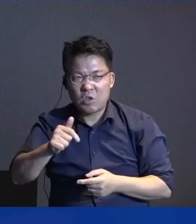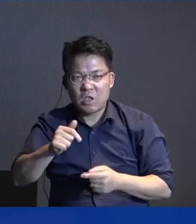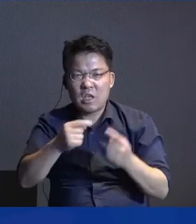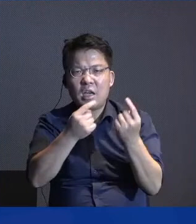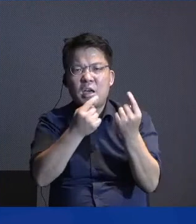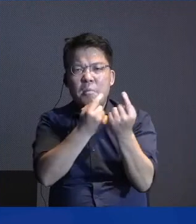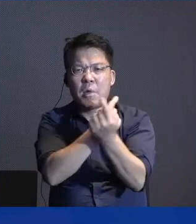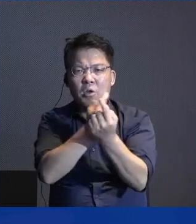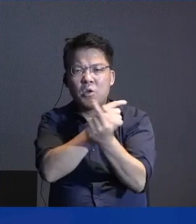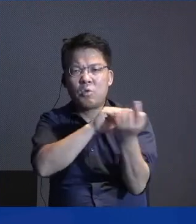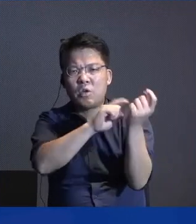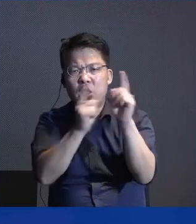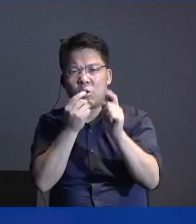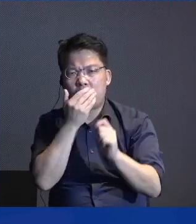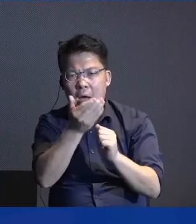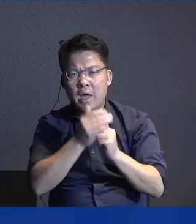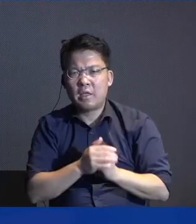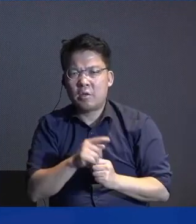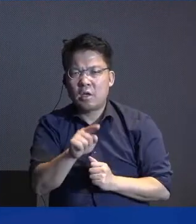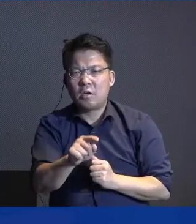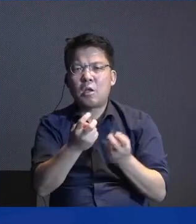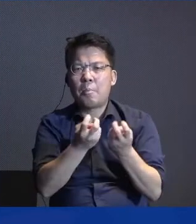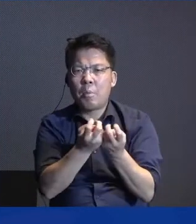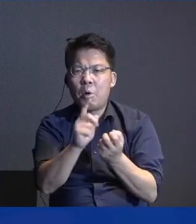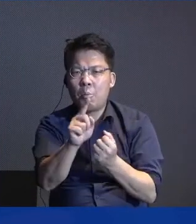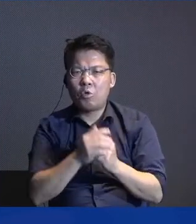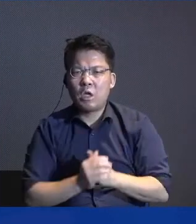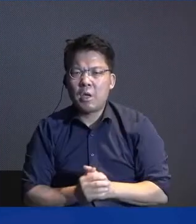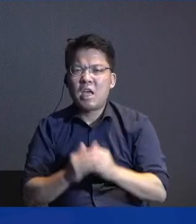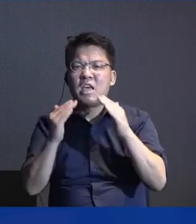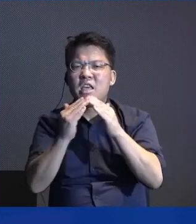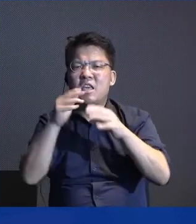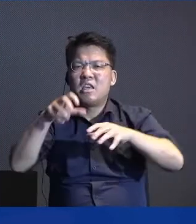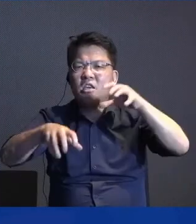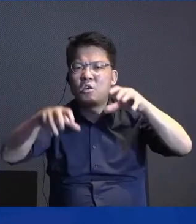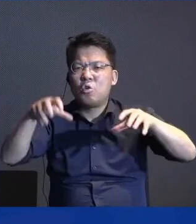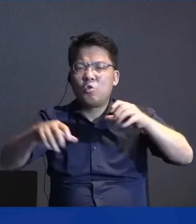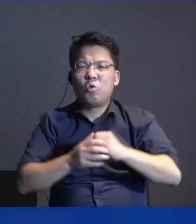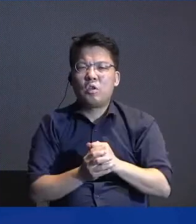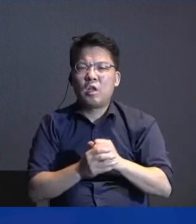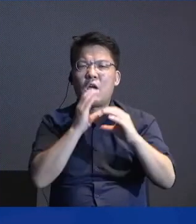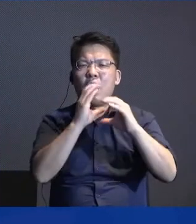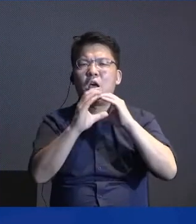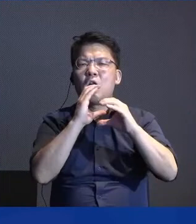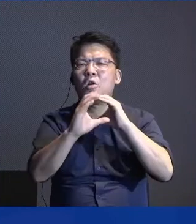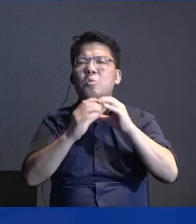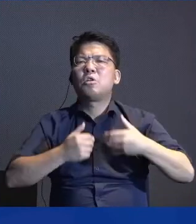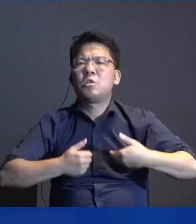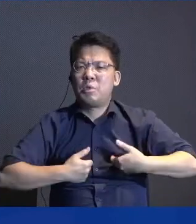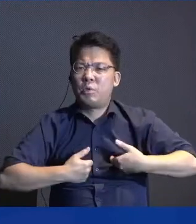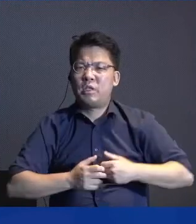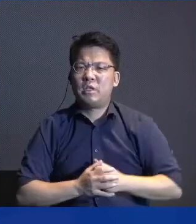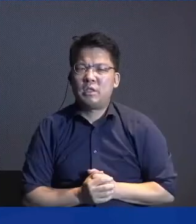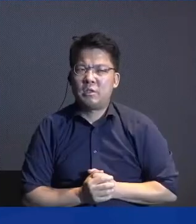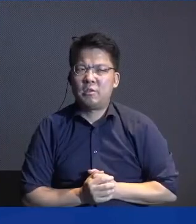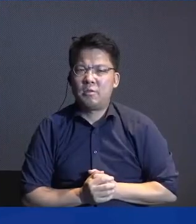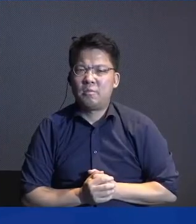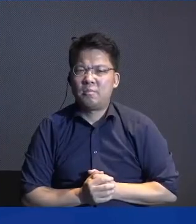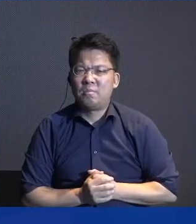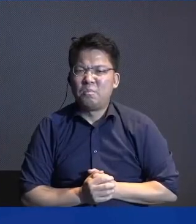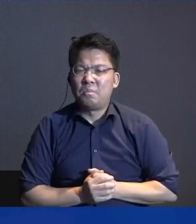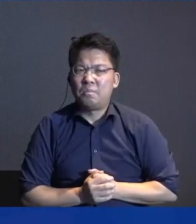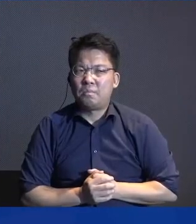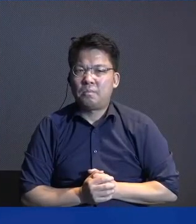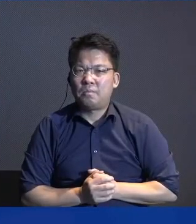some risk factor around the neighborhood, that can also increase the positive emotion and the positive